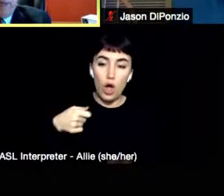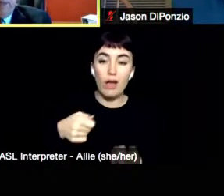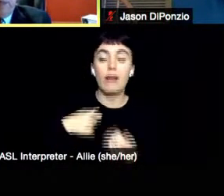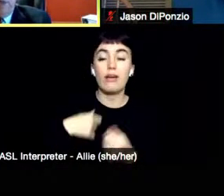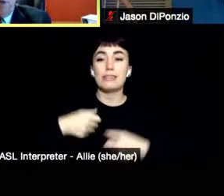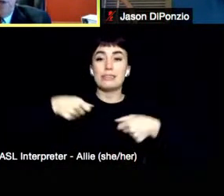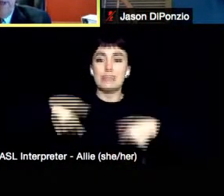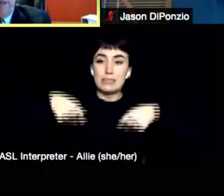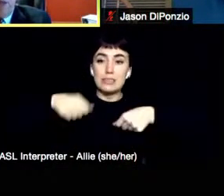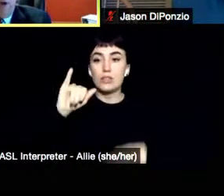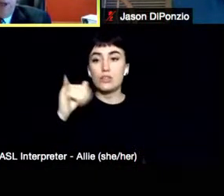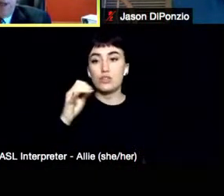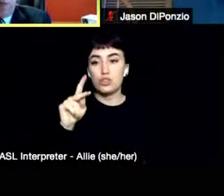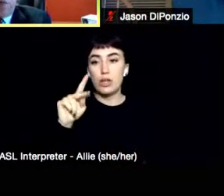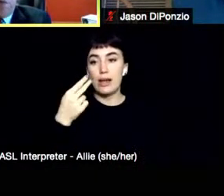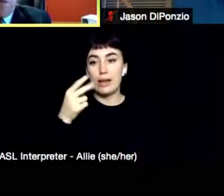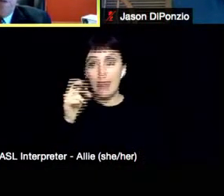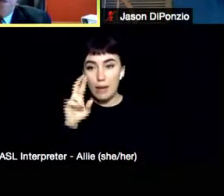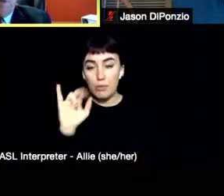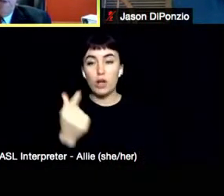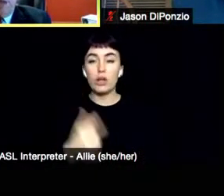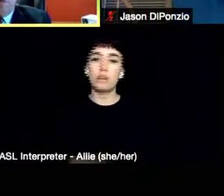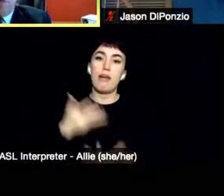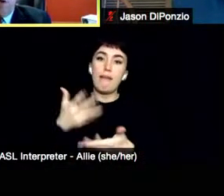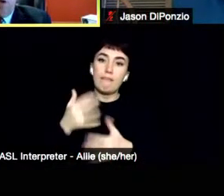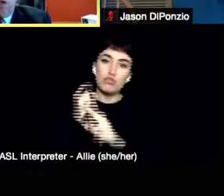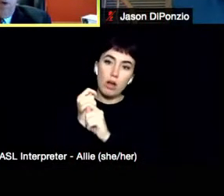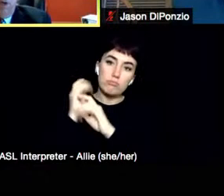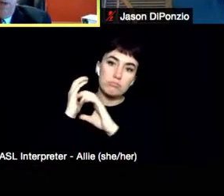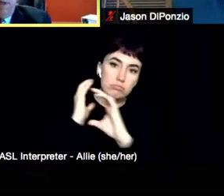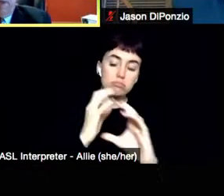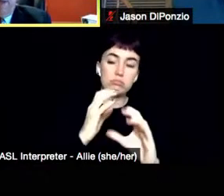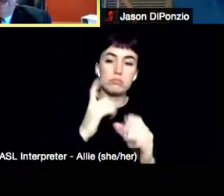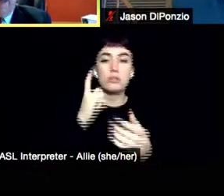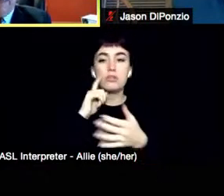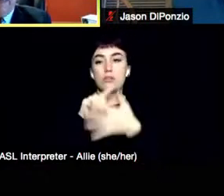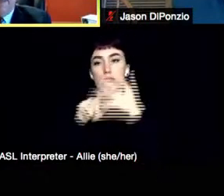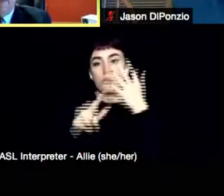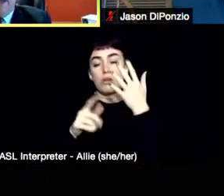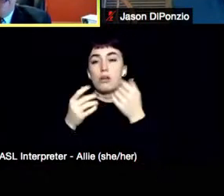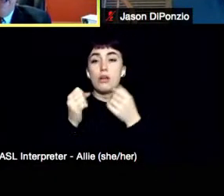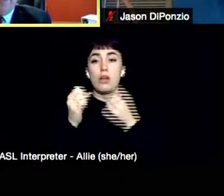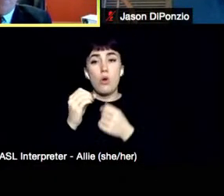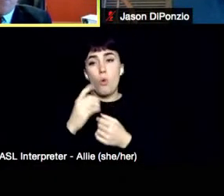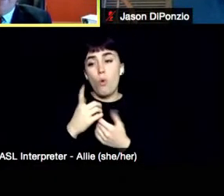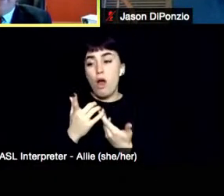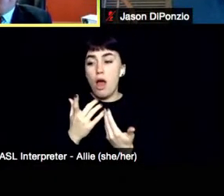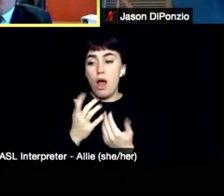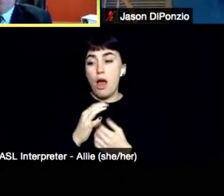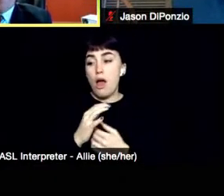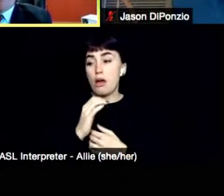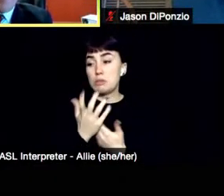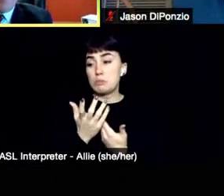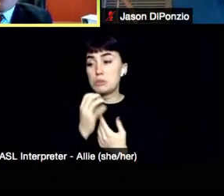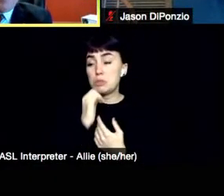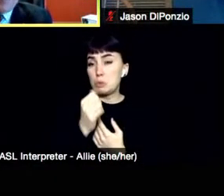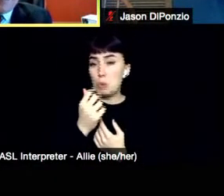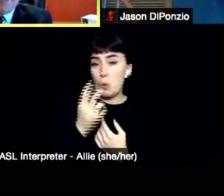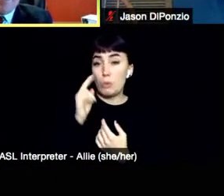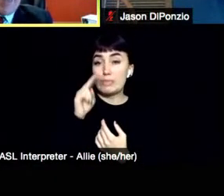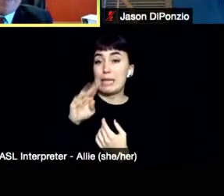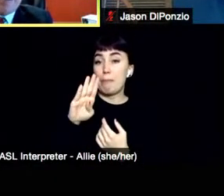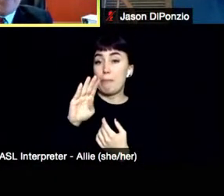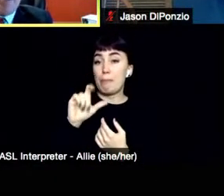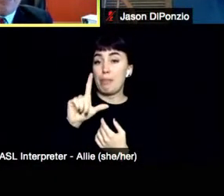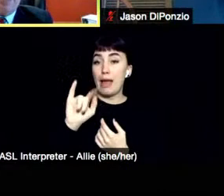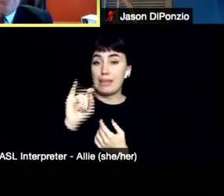jackhammering, heavy trucks. So I don't see blasting. I didn't